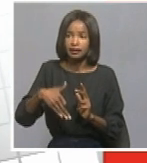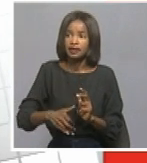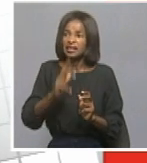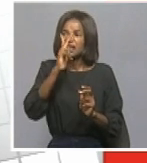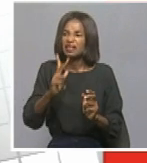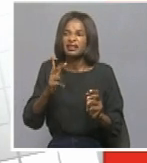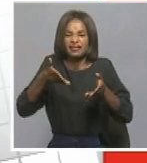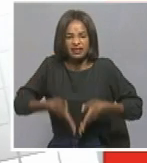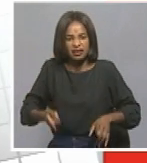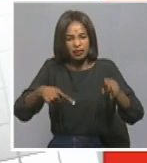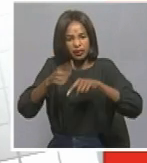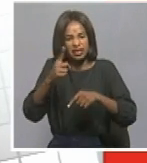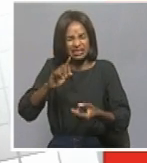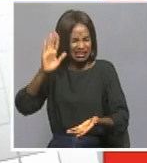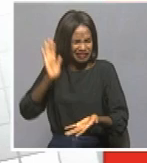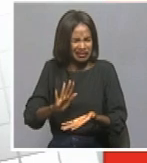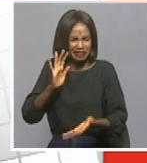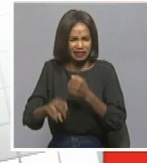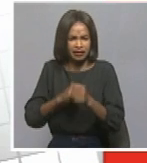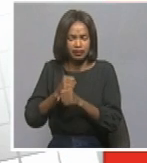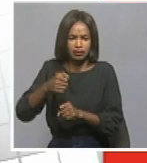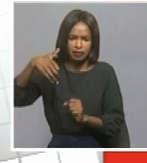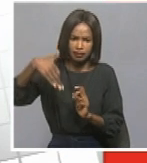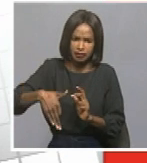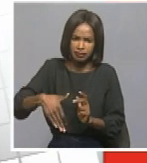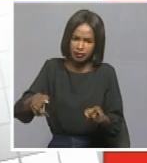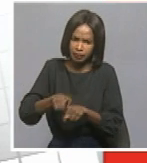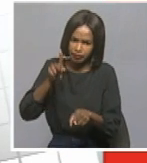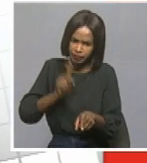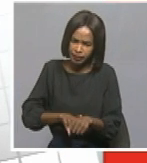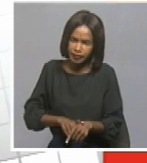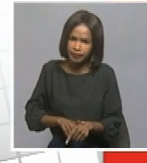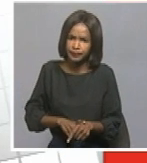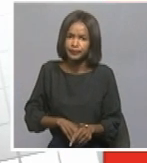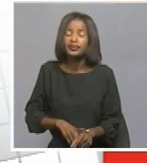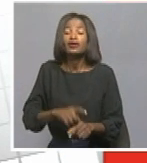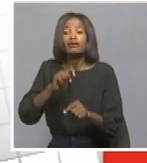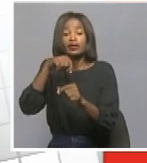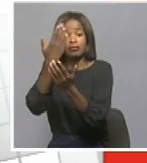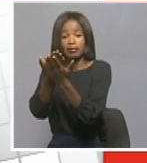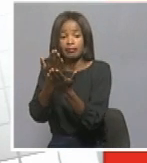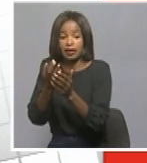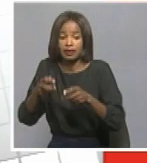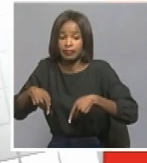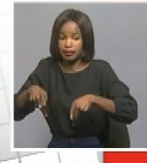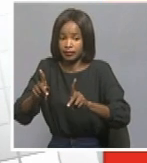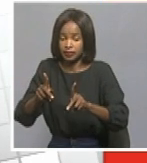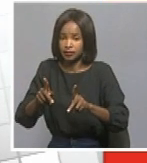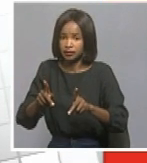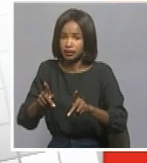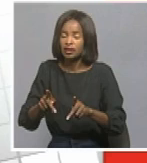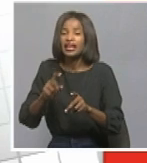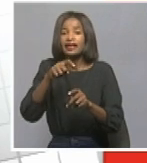holders seeking to depart from Namibia, of course they need to obtain permission, and there is a form that they